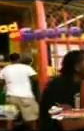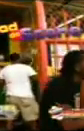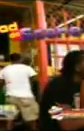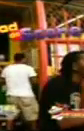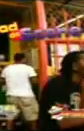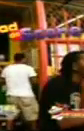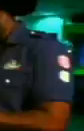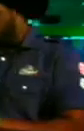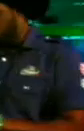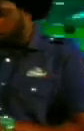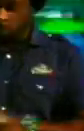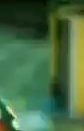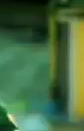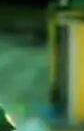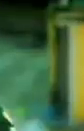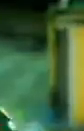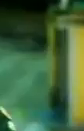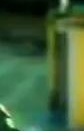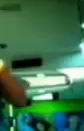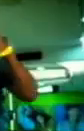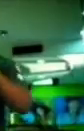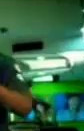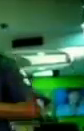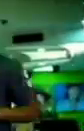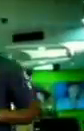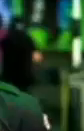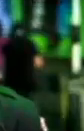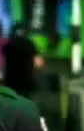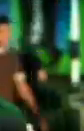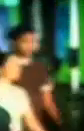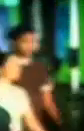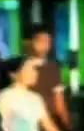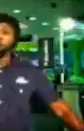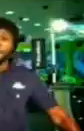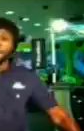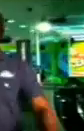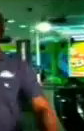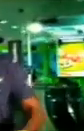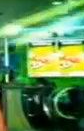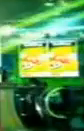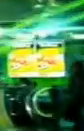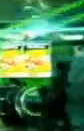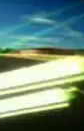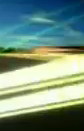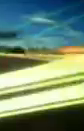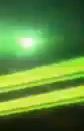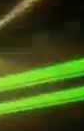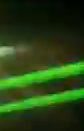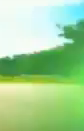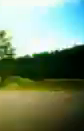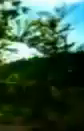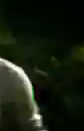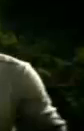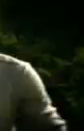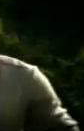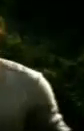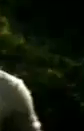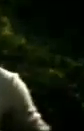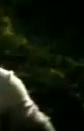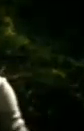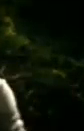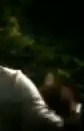your mark today. $25 free for the first $25 top-up of the month. Now that is something to shout about. Boom! Plus